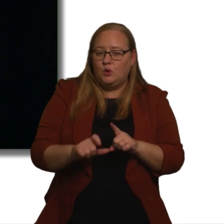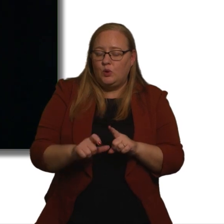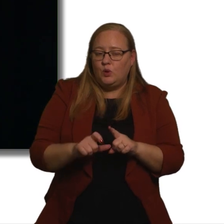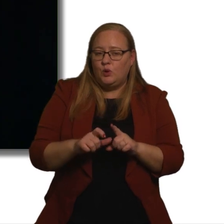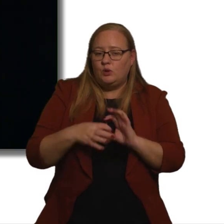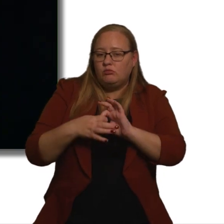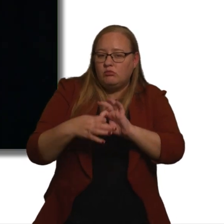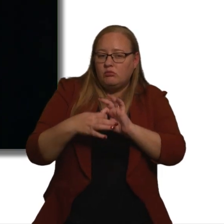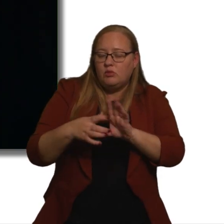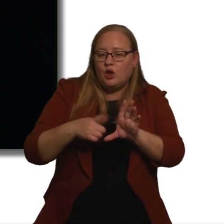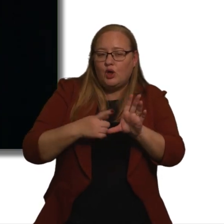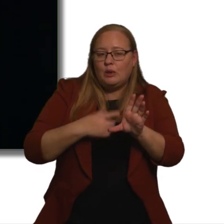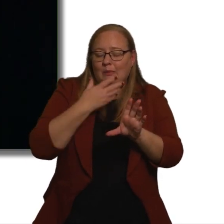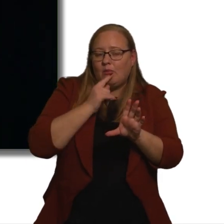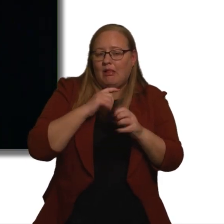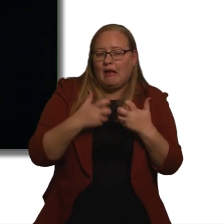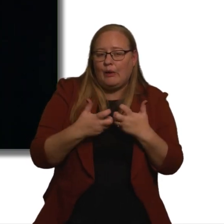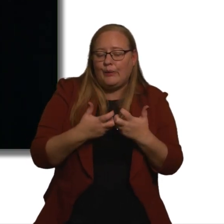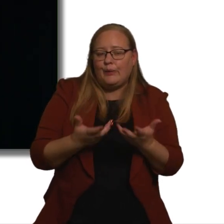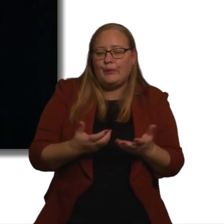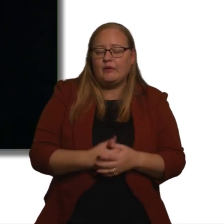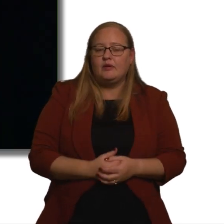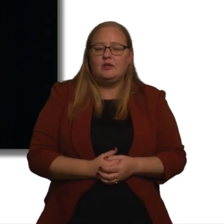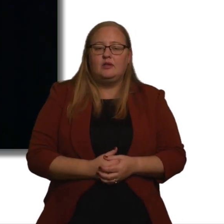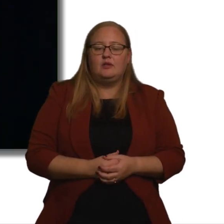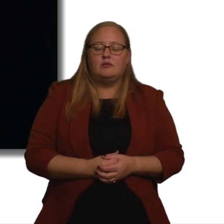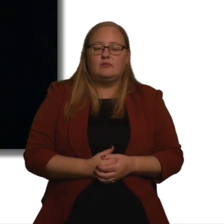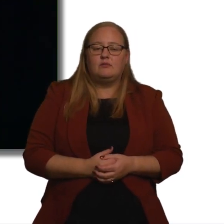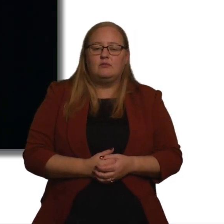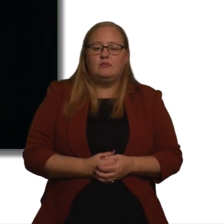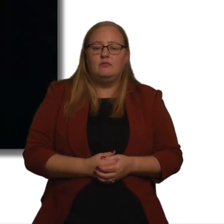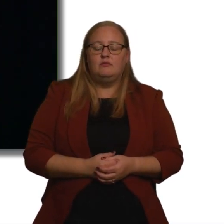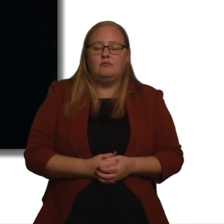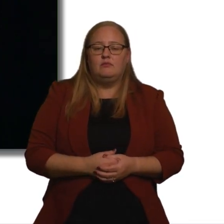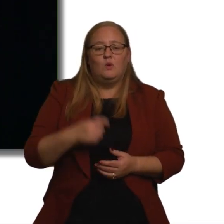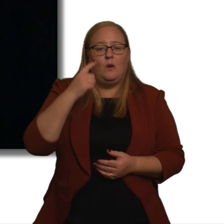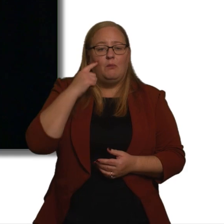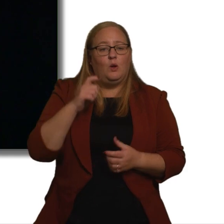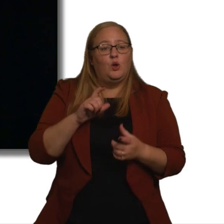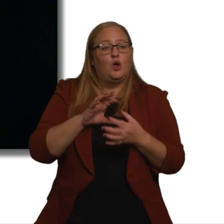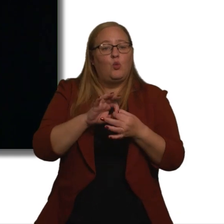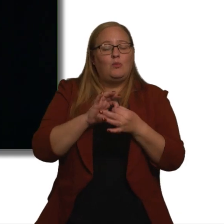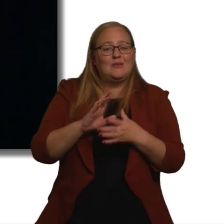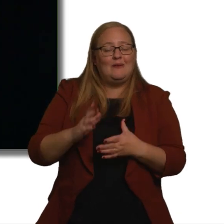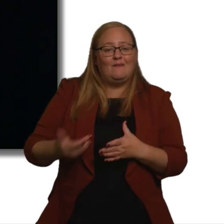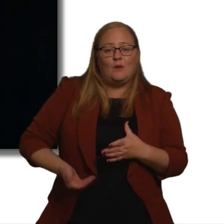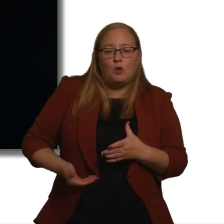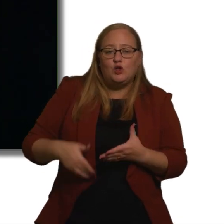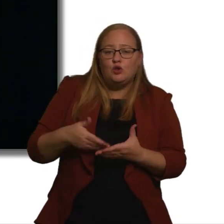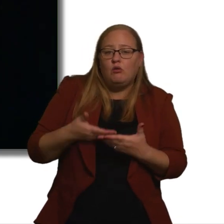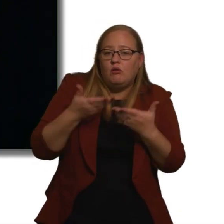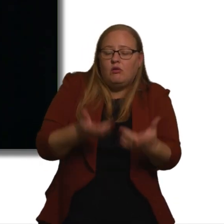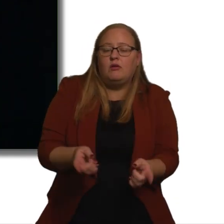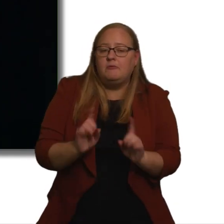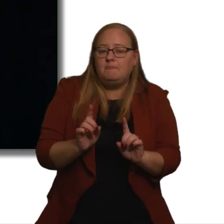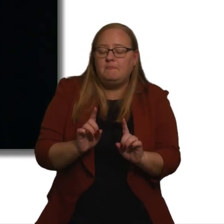engage young people. Thinking about it from a commercial offer, from a cooperative point of view, and also reference to